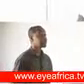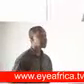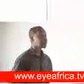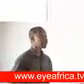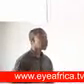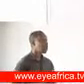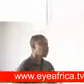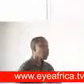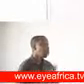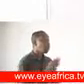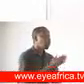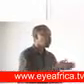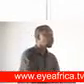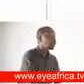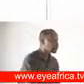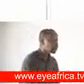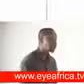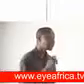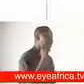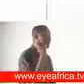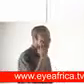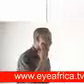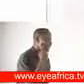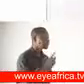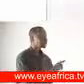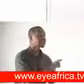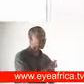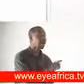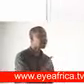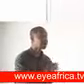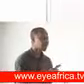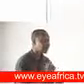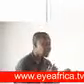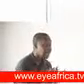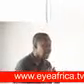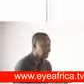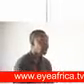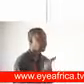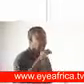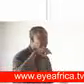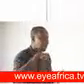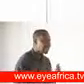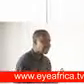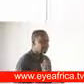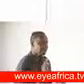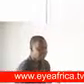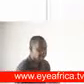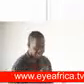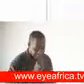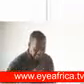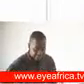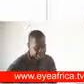we move on to the date, which is also a feature of a formal letter.